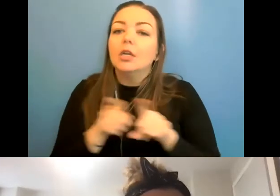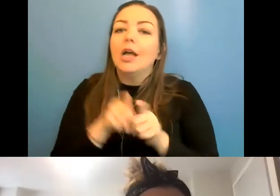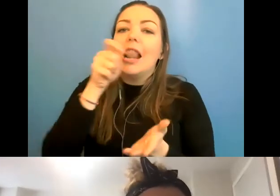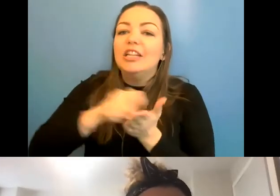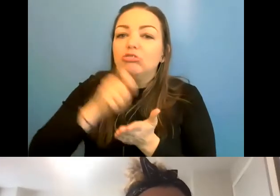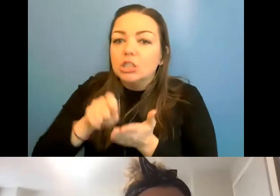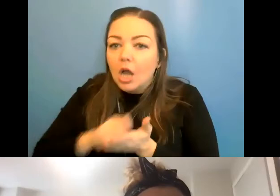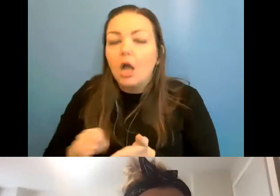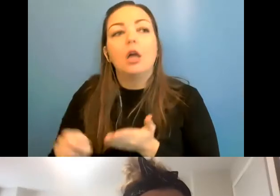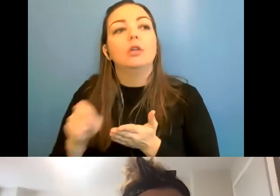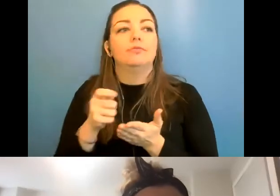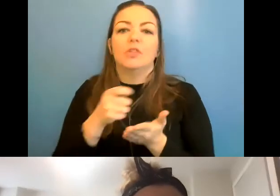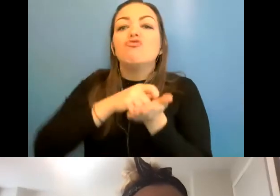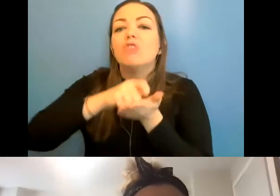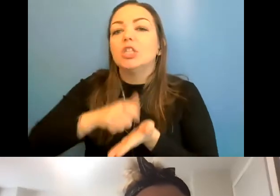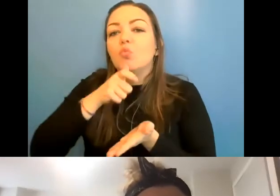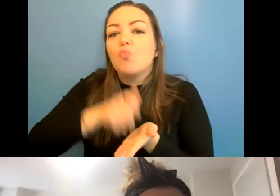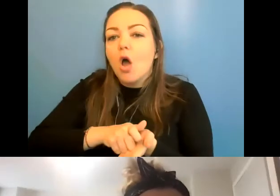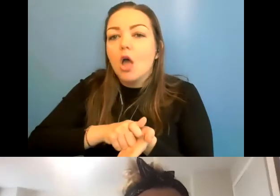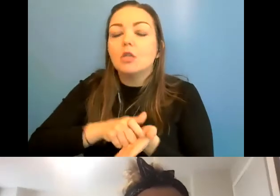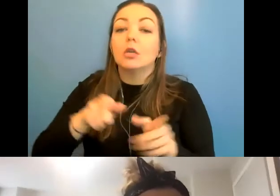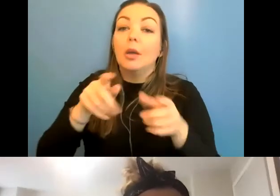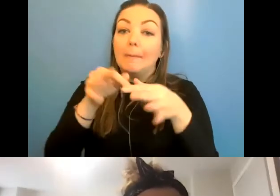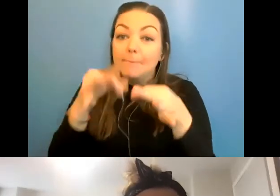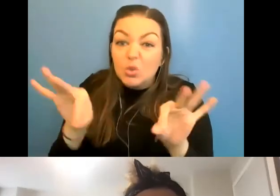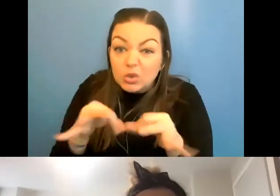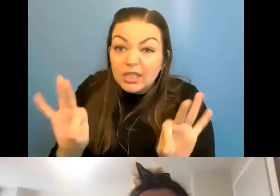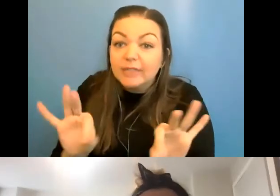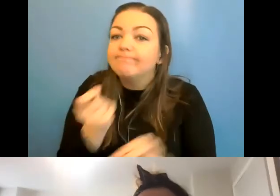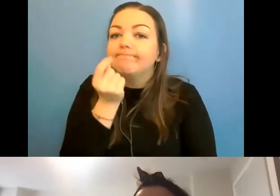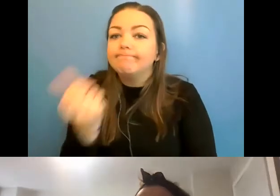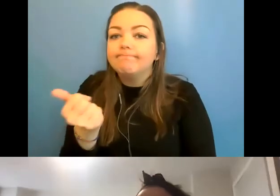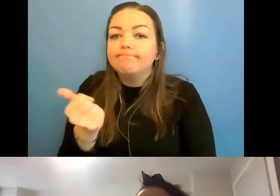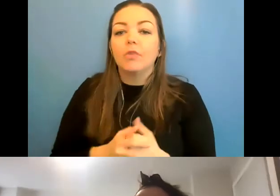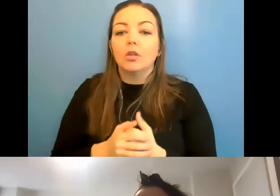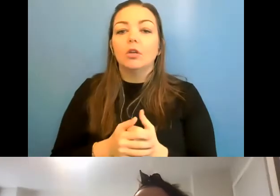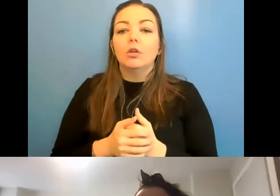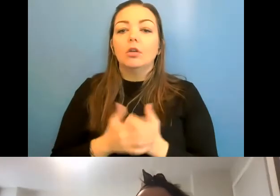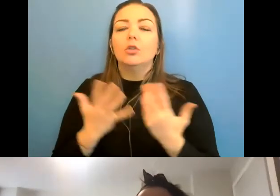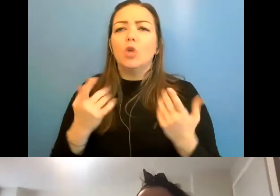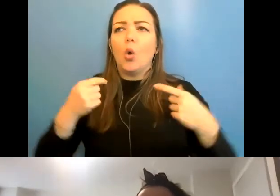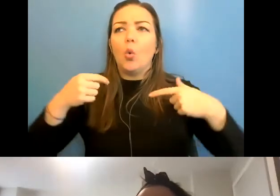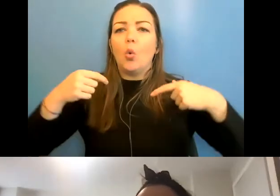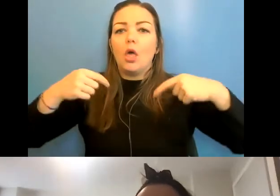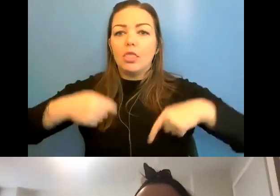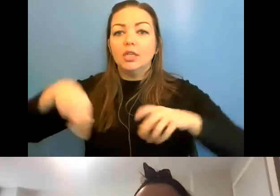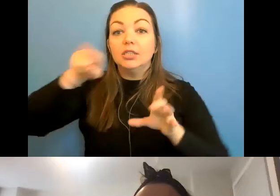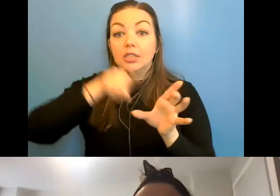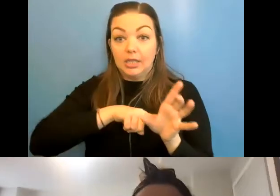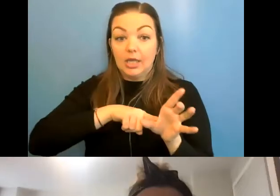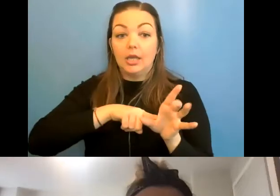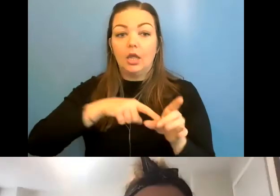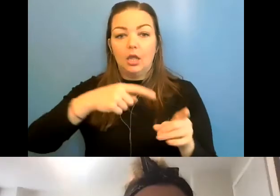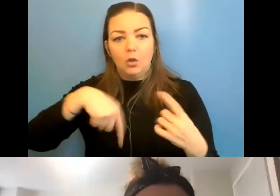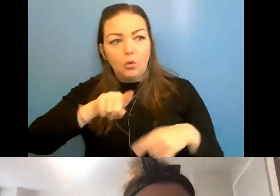and the written word and music as well. So we've worked on how to